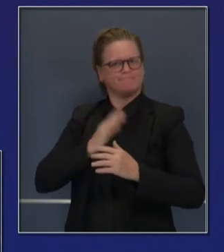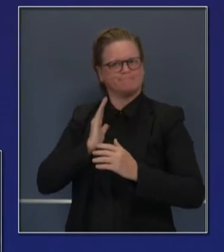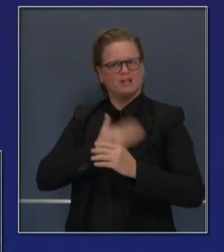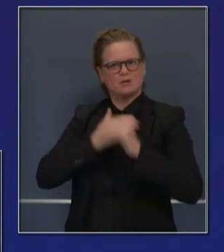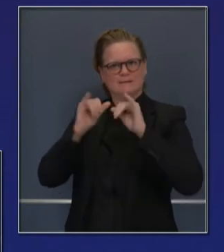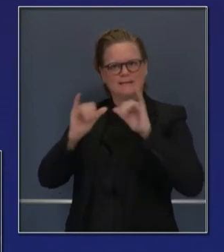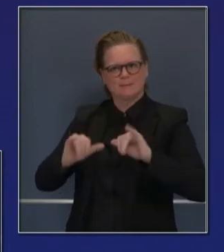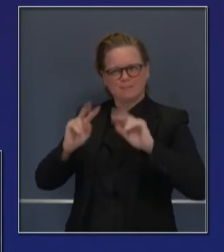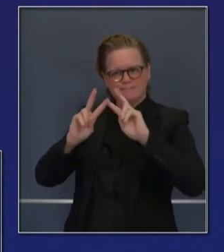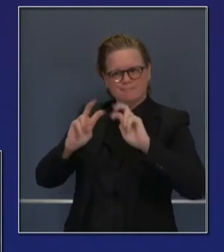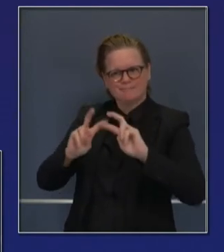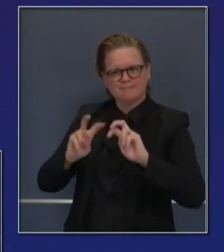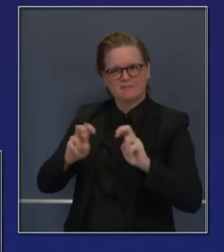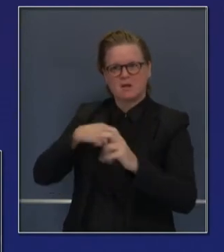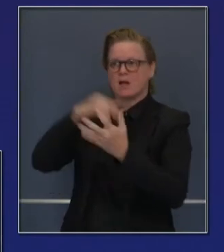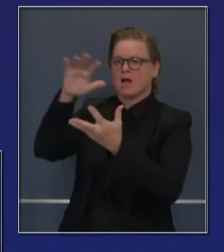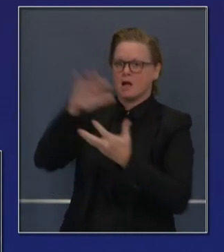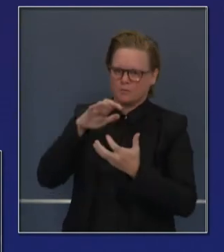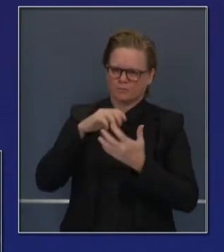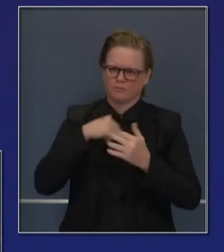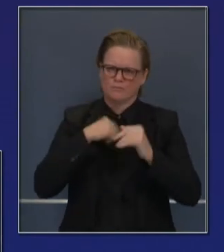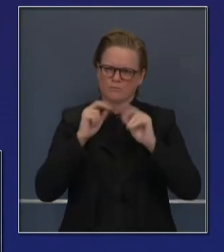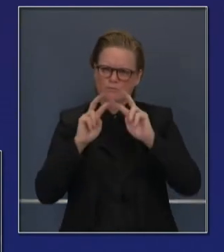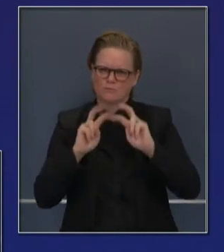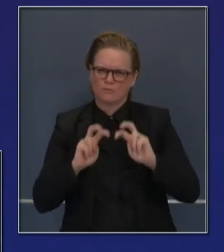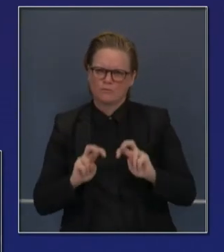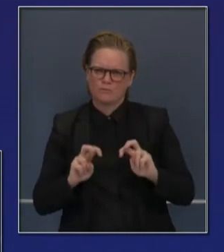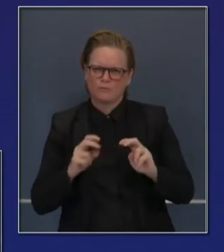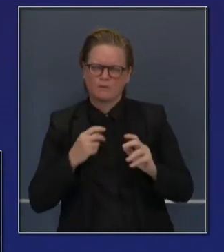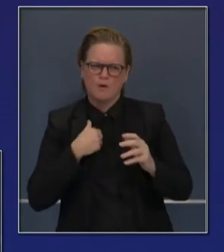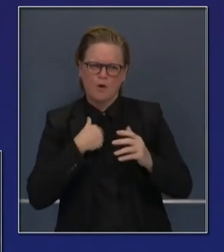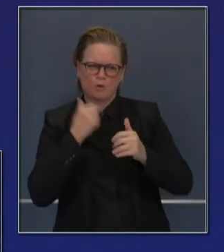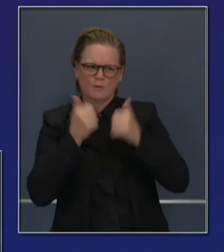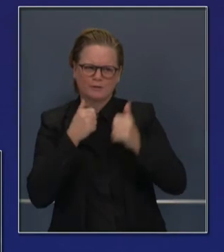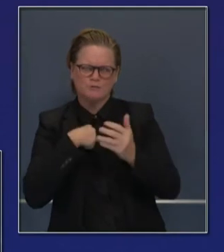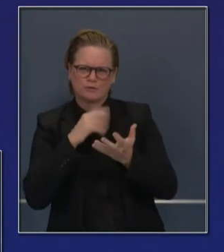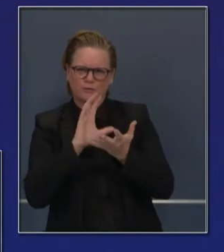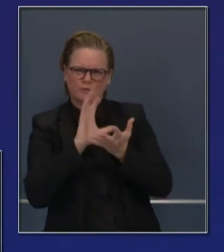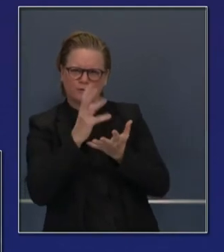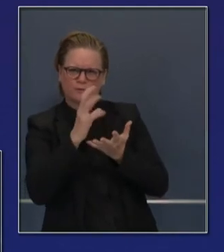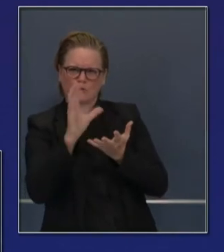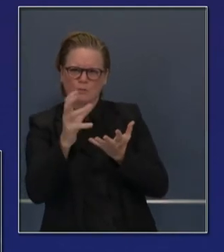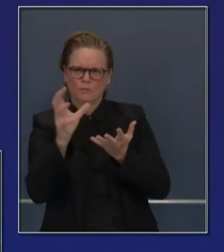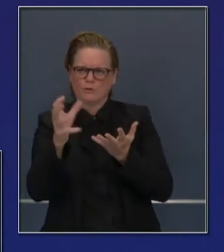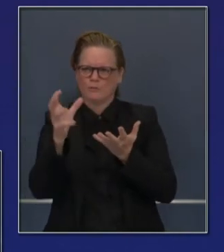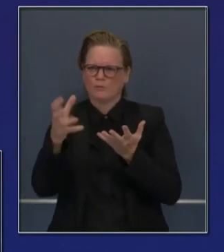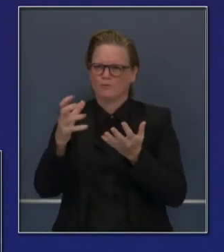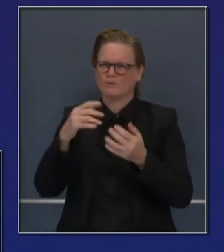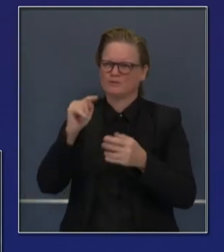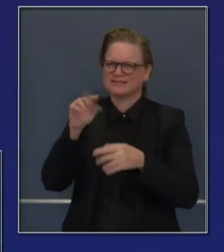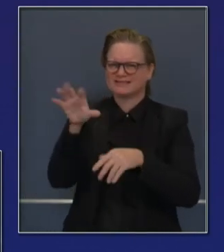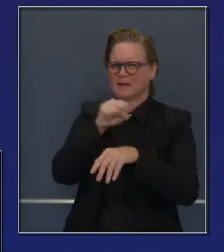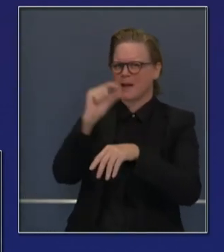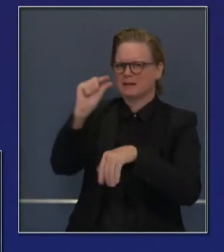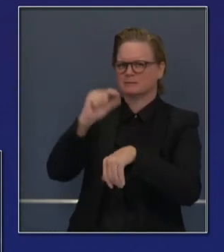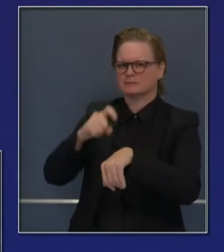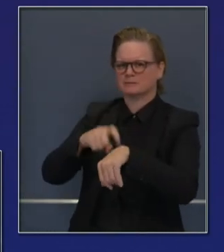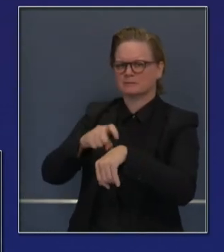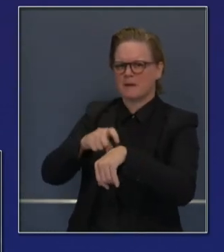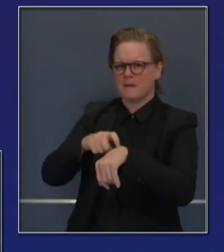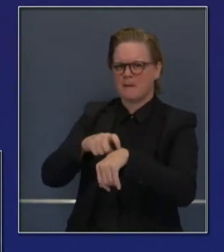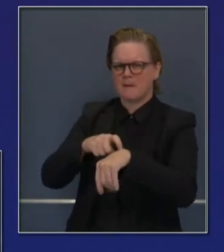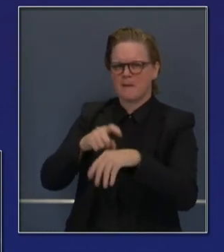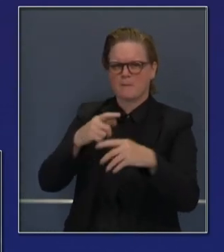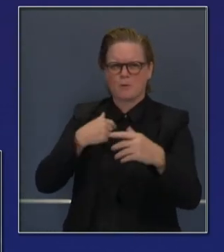see significant increases at scale of doses of vaccine that will be made available more broadly to you and me and